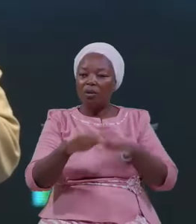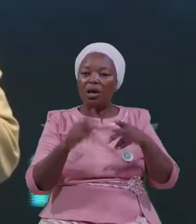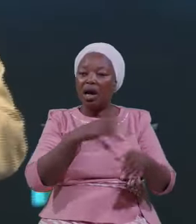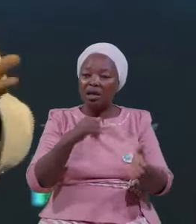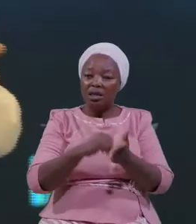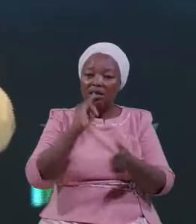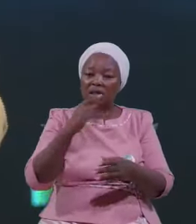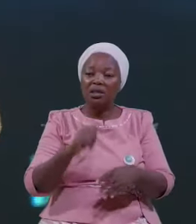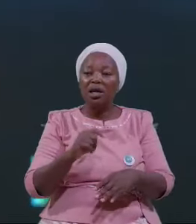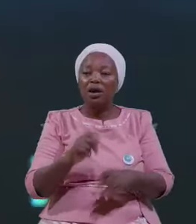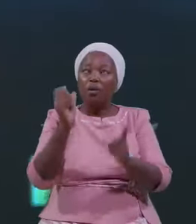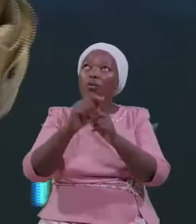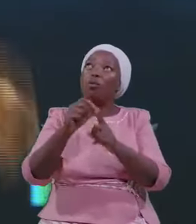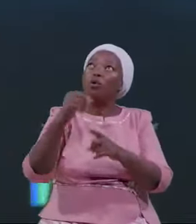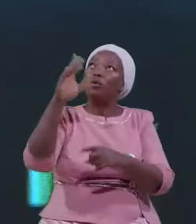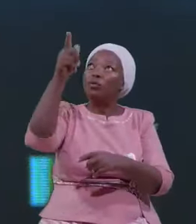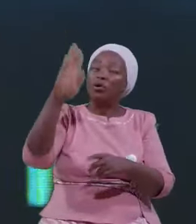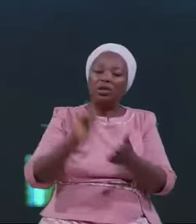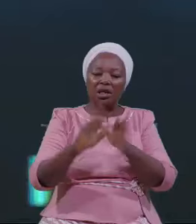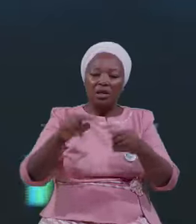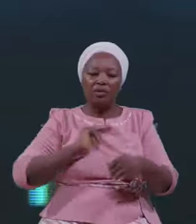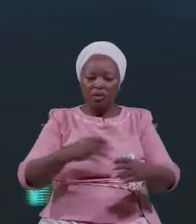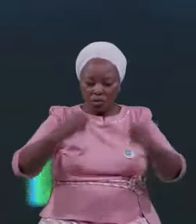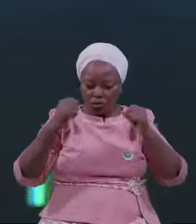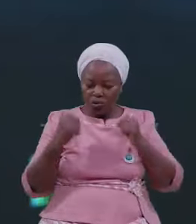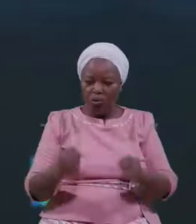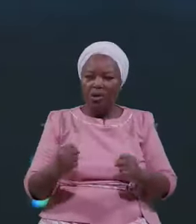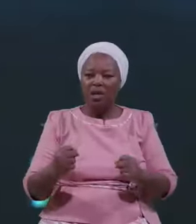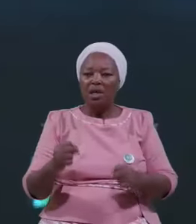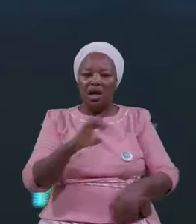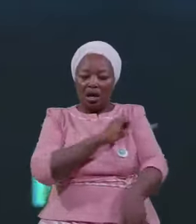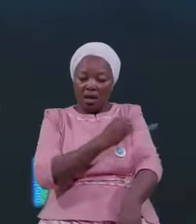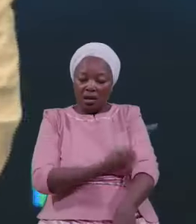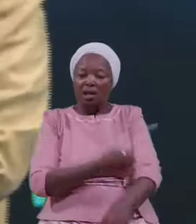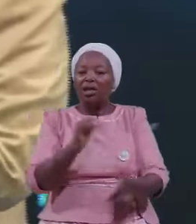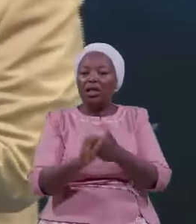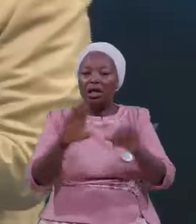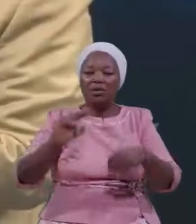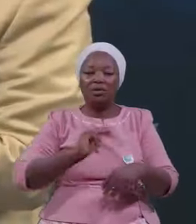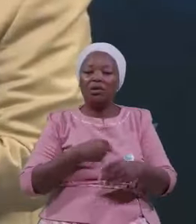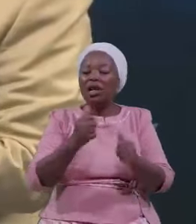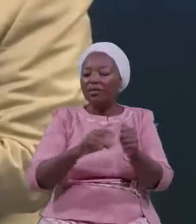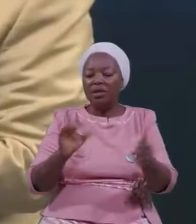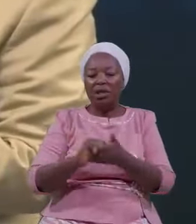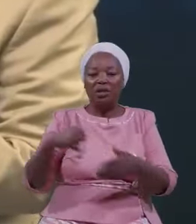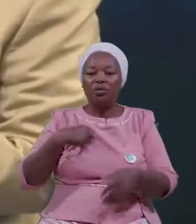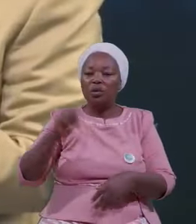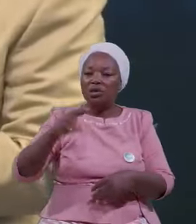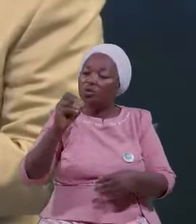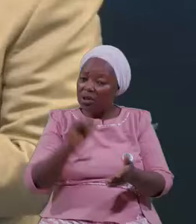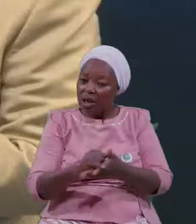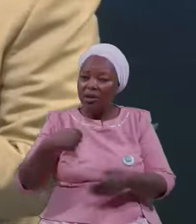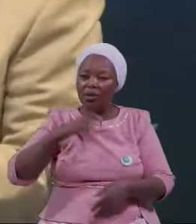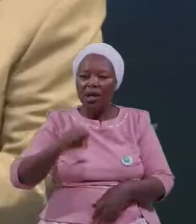strength, stamina, that gives us everything we need so that we can walk safe